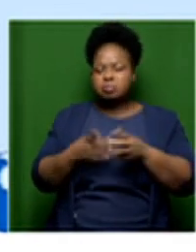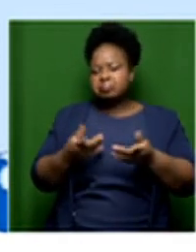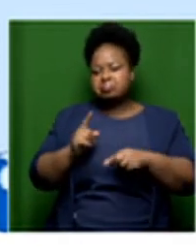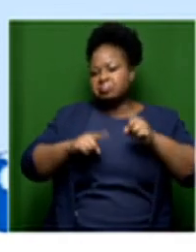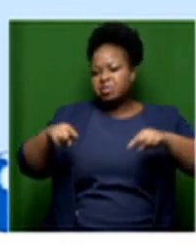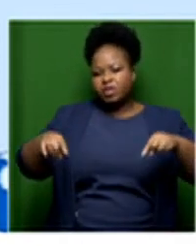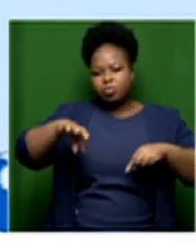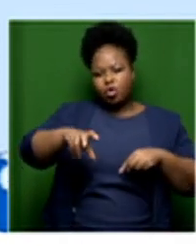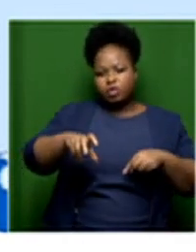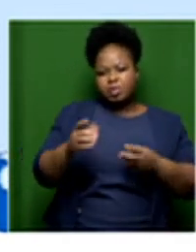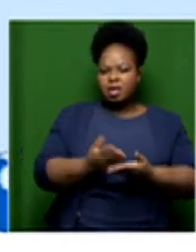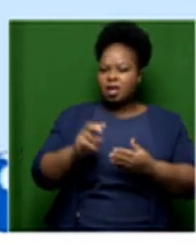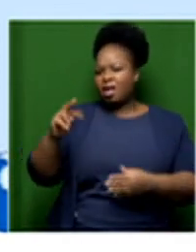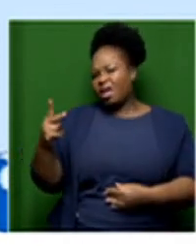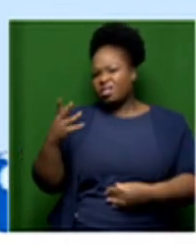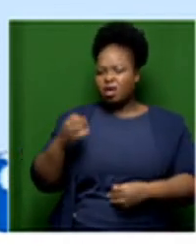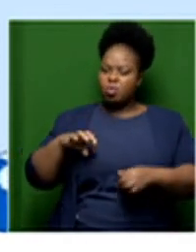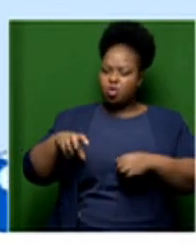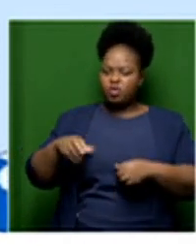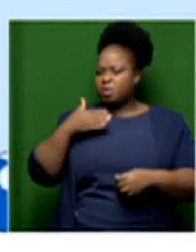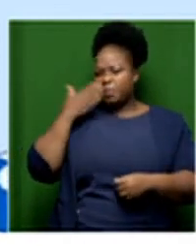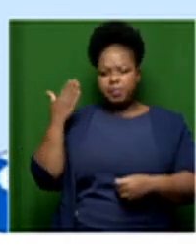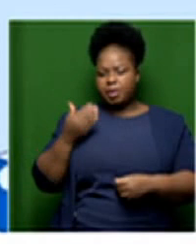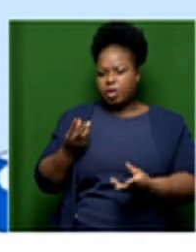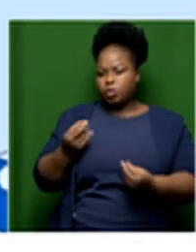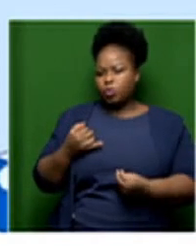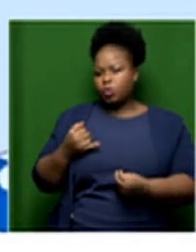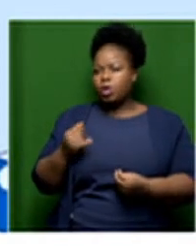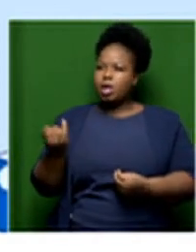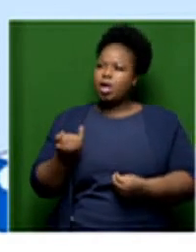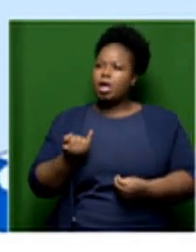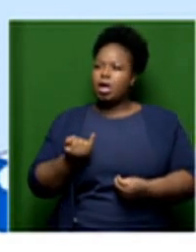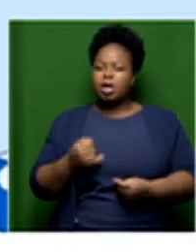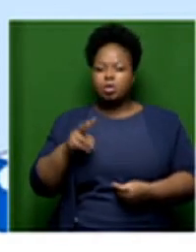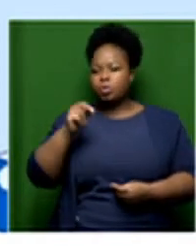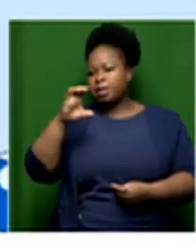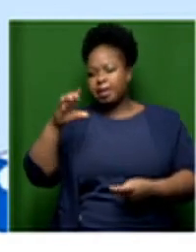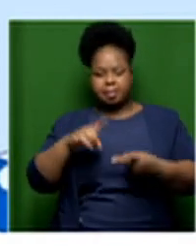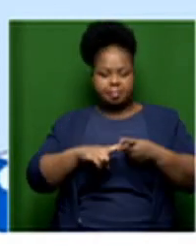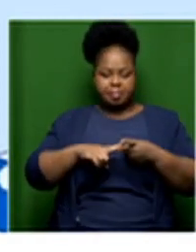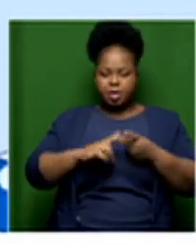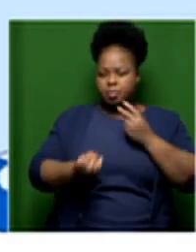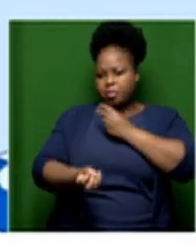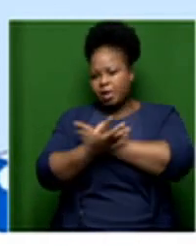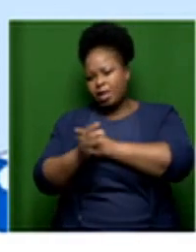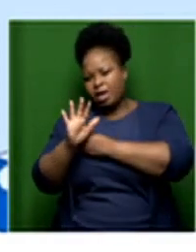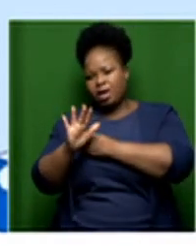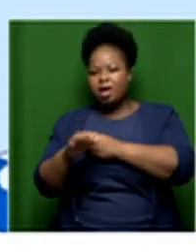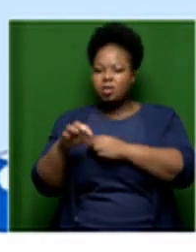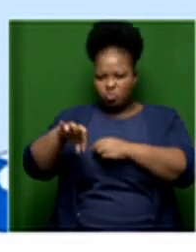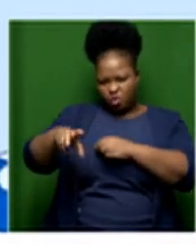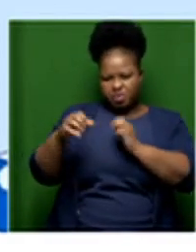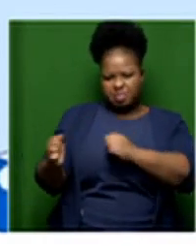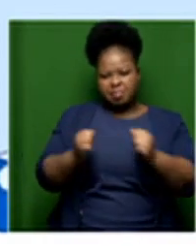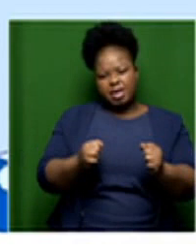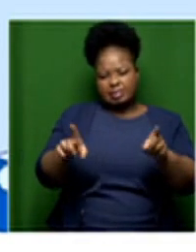provinces, except for a few provinces that have not gained any new wards, i.e. The Northern Cape, the province of Mpumalanga. Those provinces